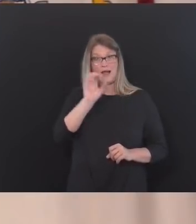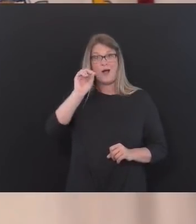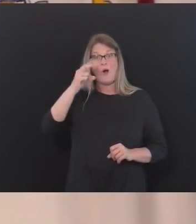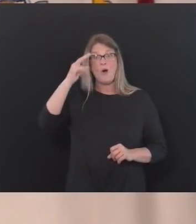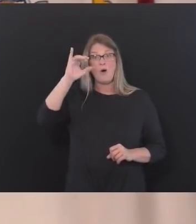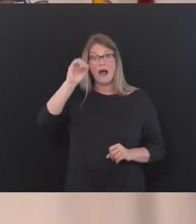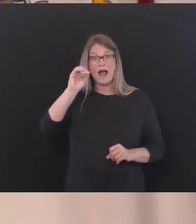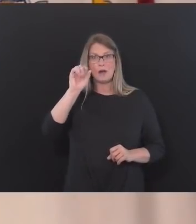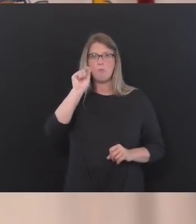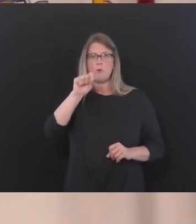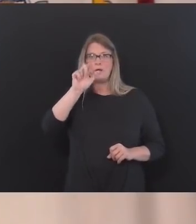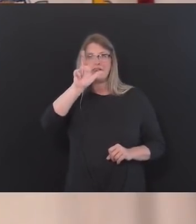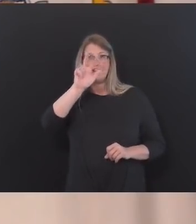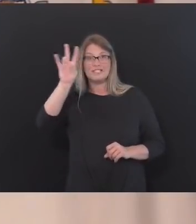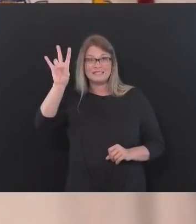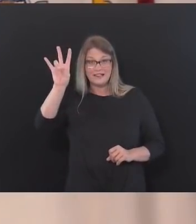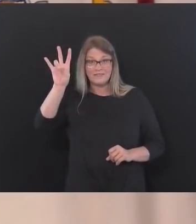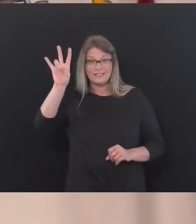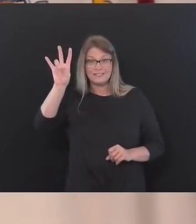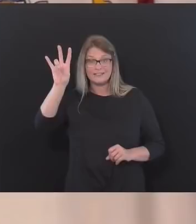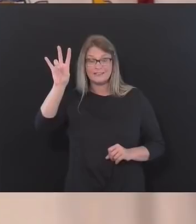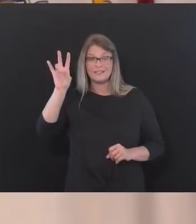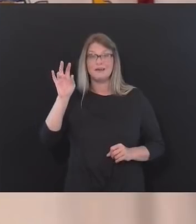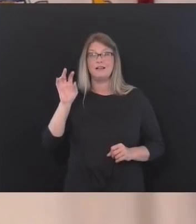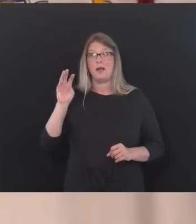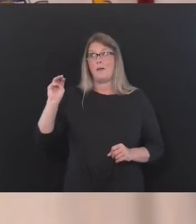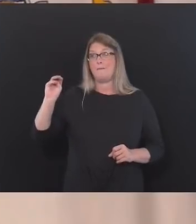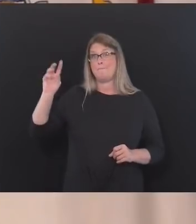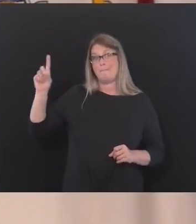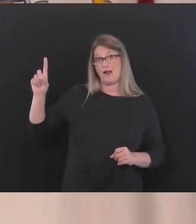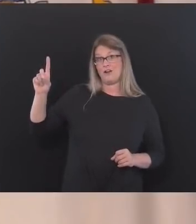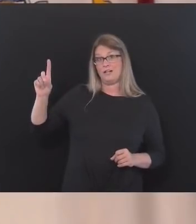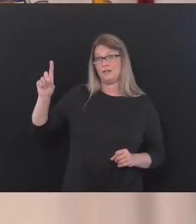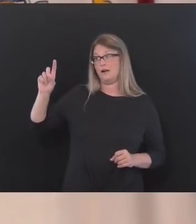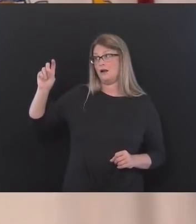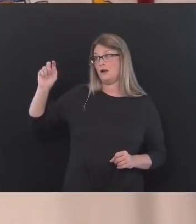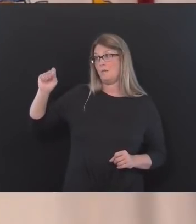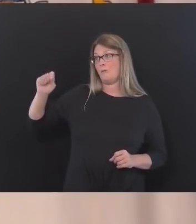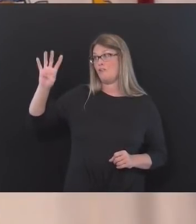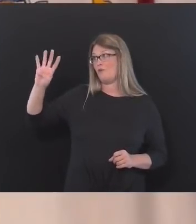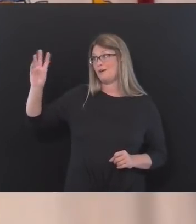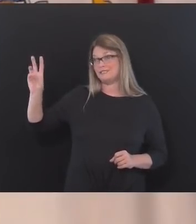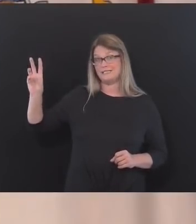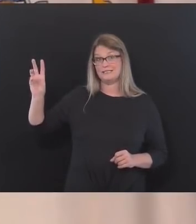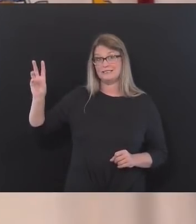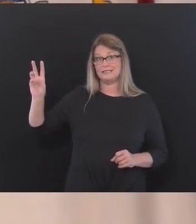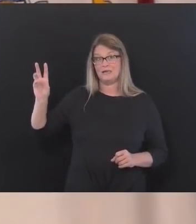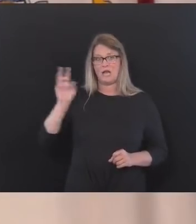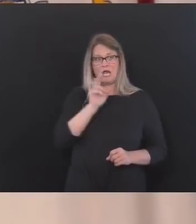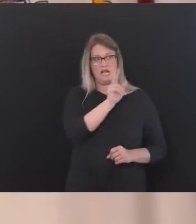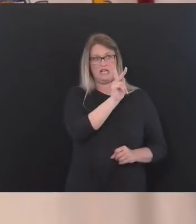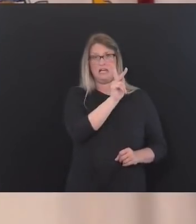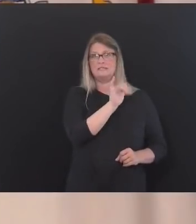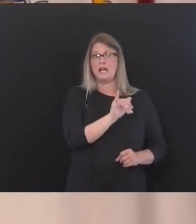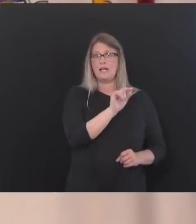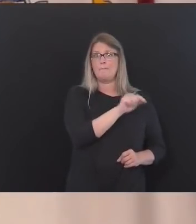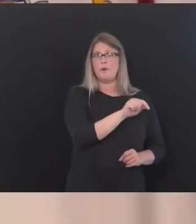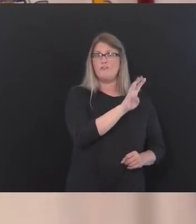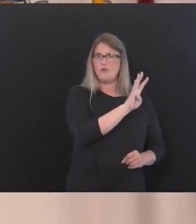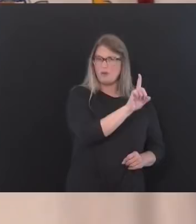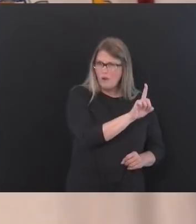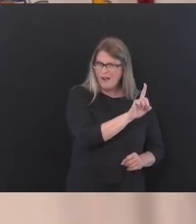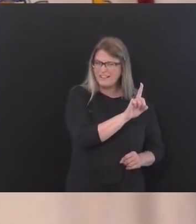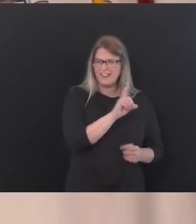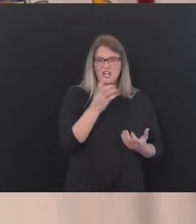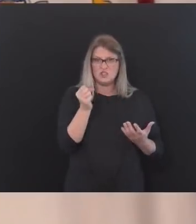Ohio's at 37. Maryland is at 46 and Kentucky at 41. So basically,